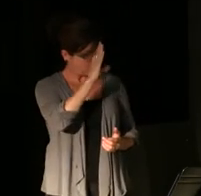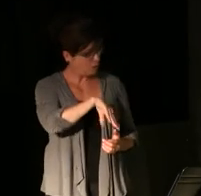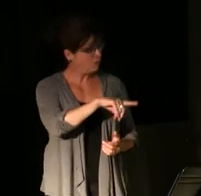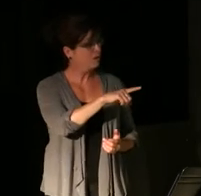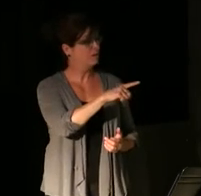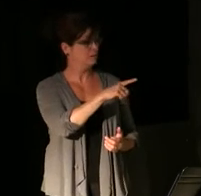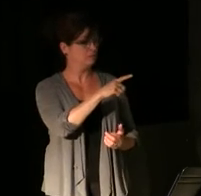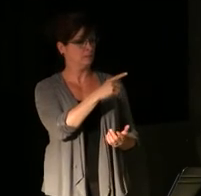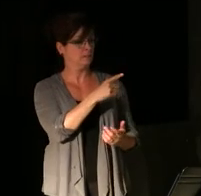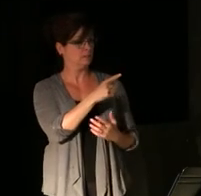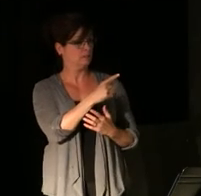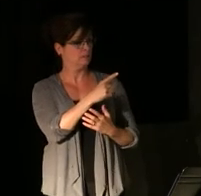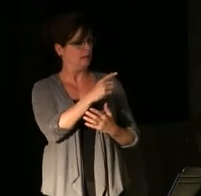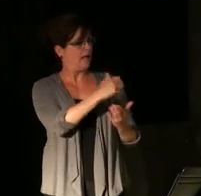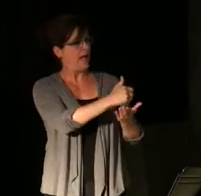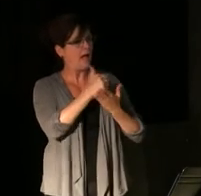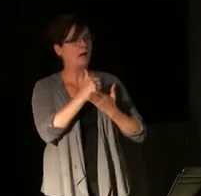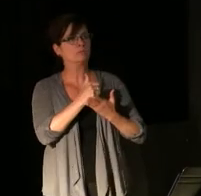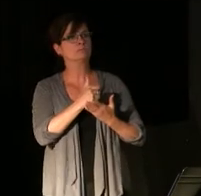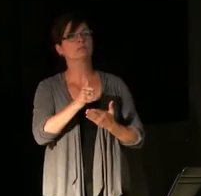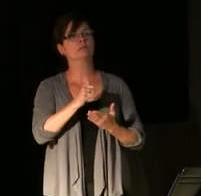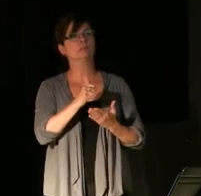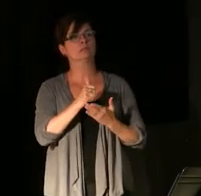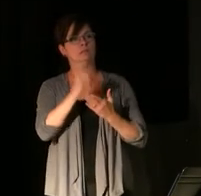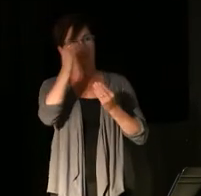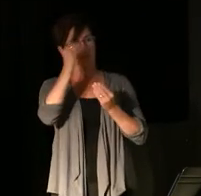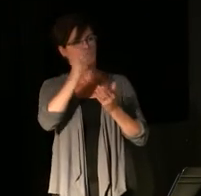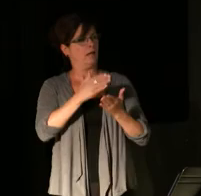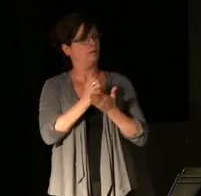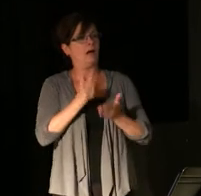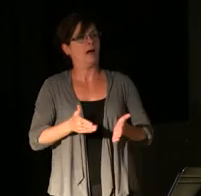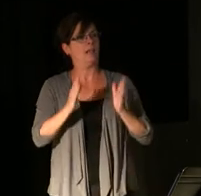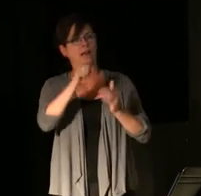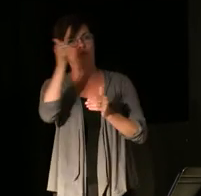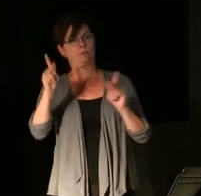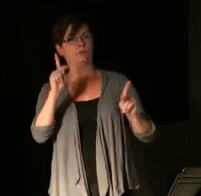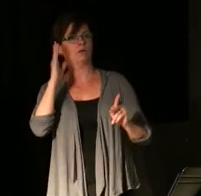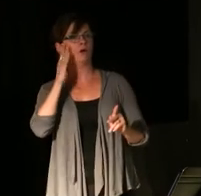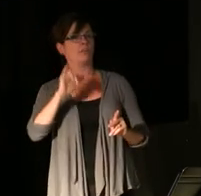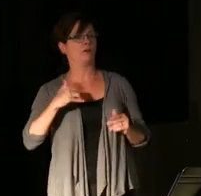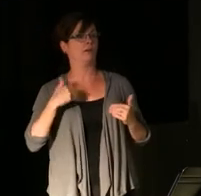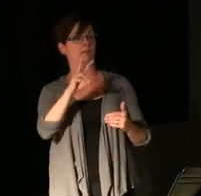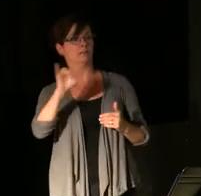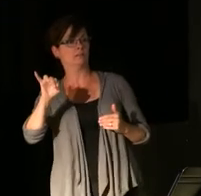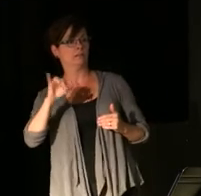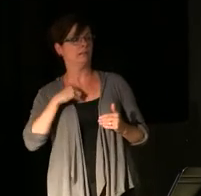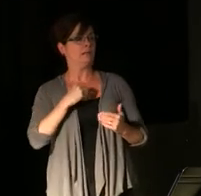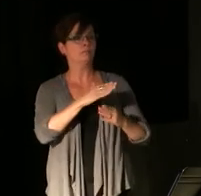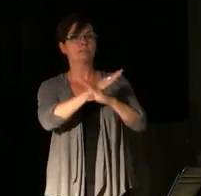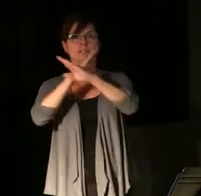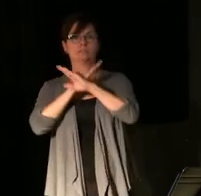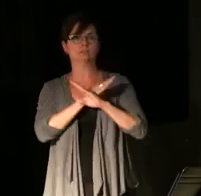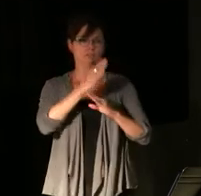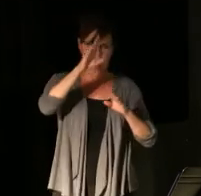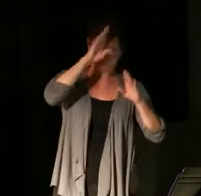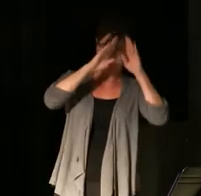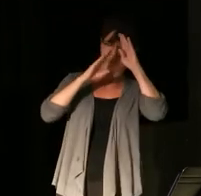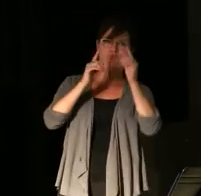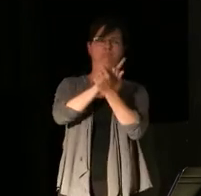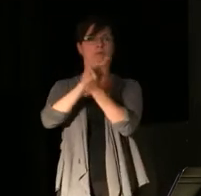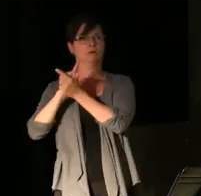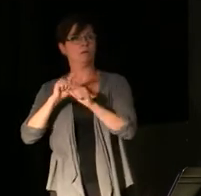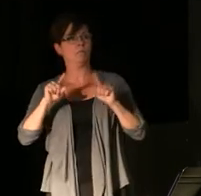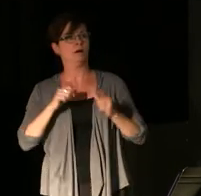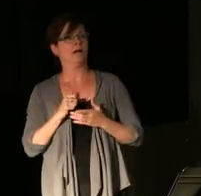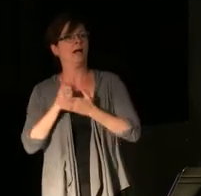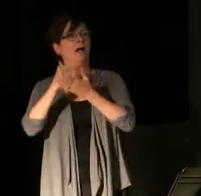Did you know that it helps you let other people know that you have a visual impairment? It protects you from running into things, but it also helps you let